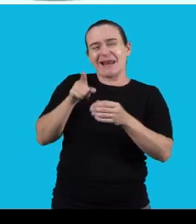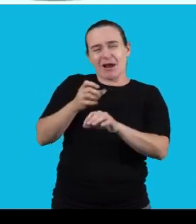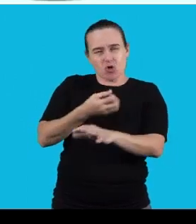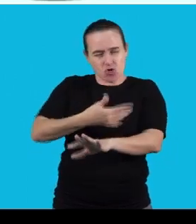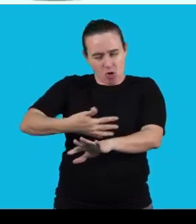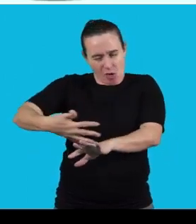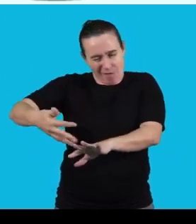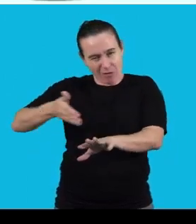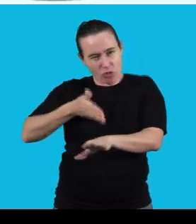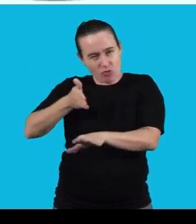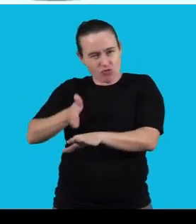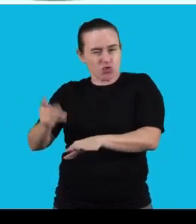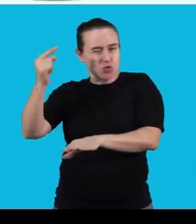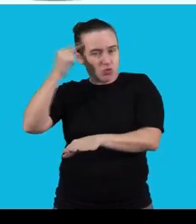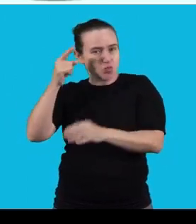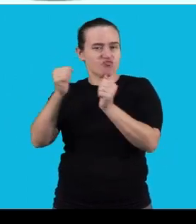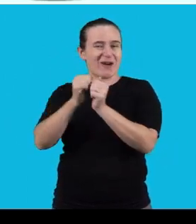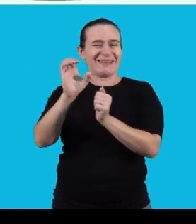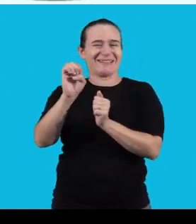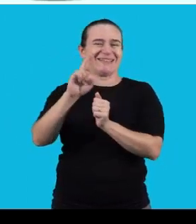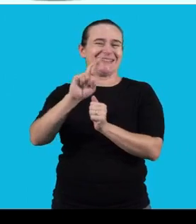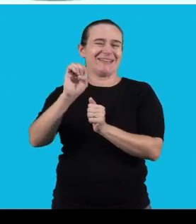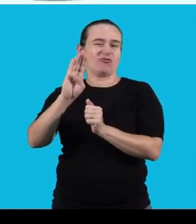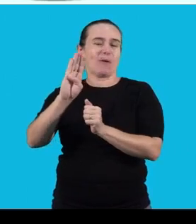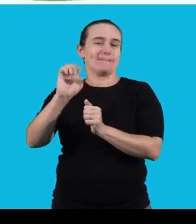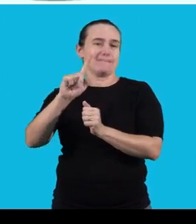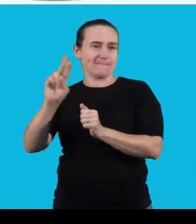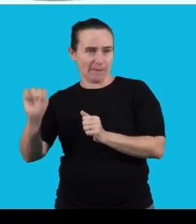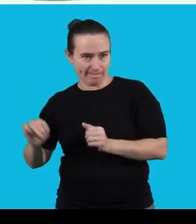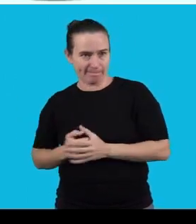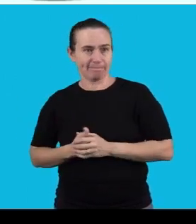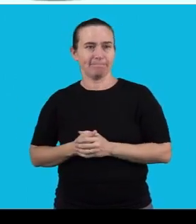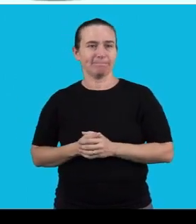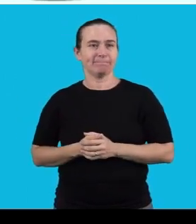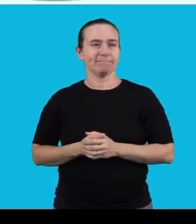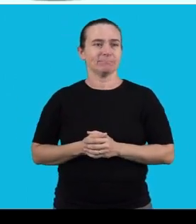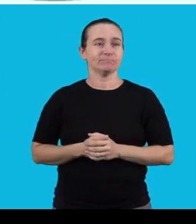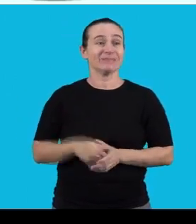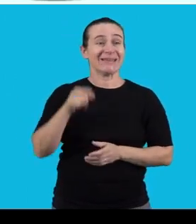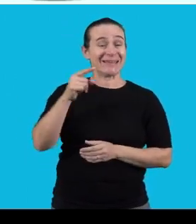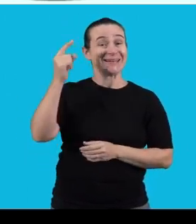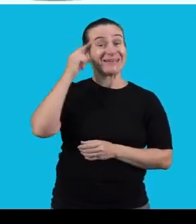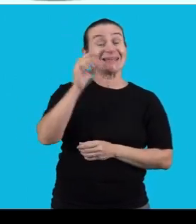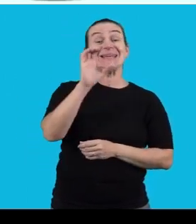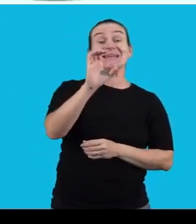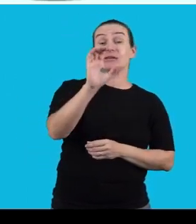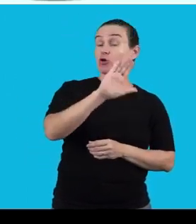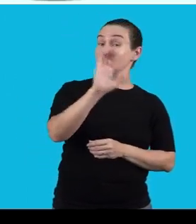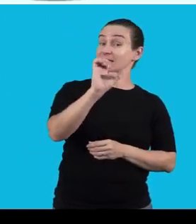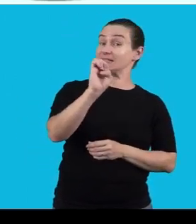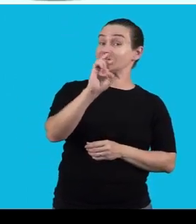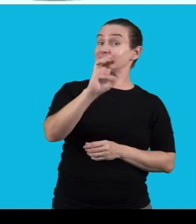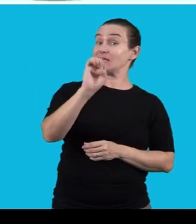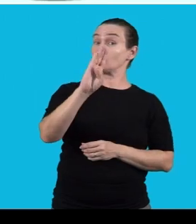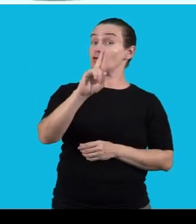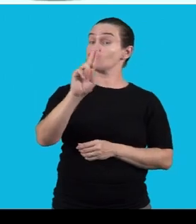impulses, nerve impulses to the cerebellum through the auditory nerve. And then cerebellum, not